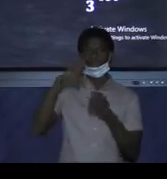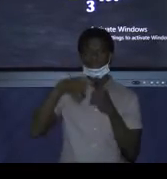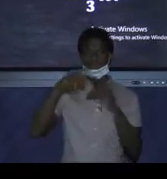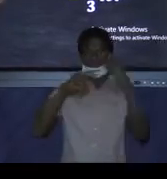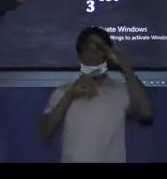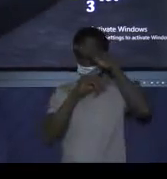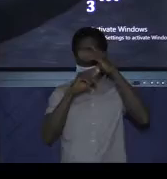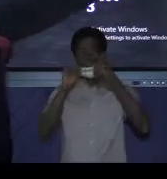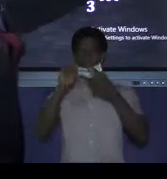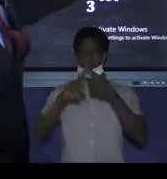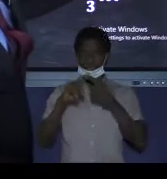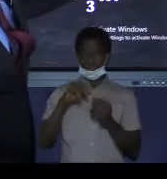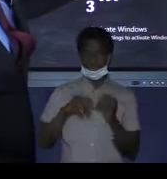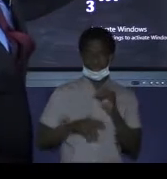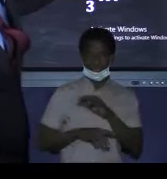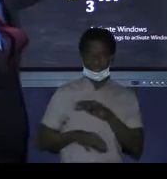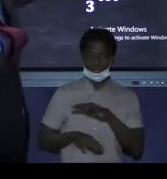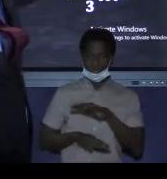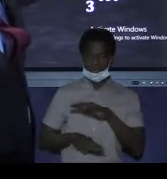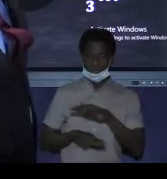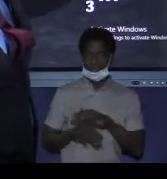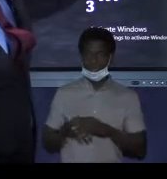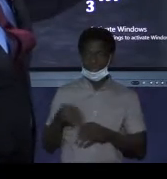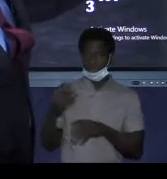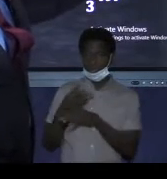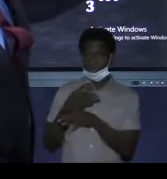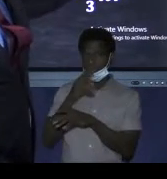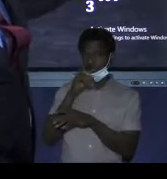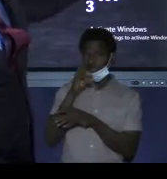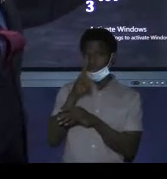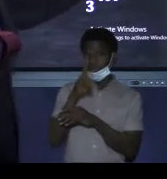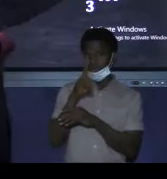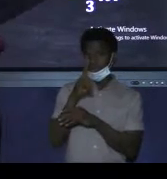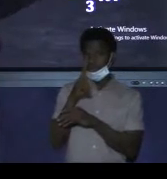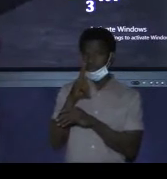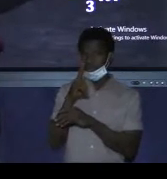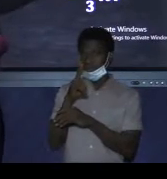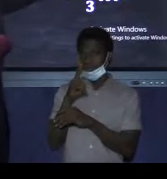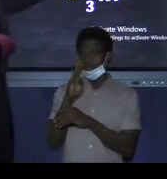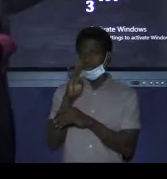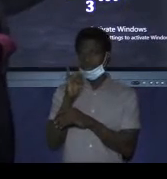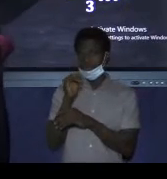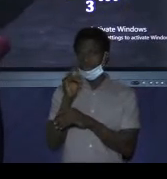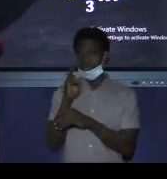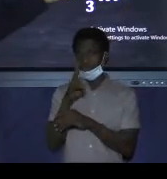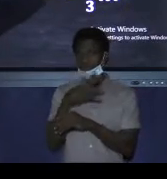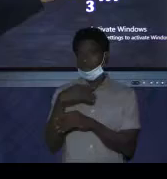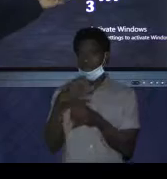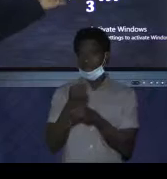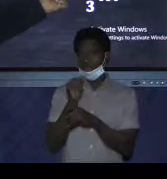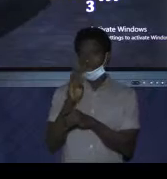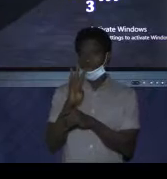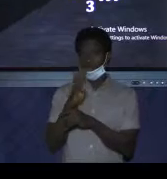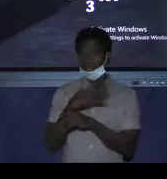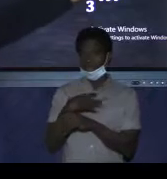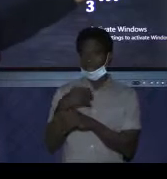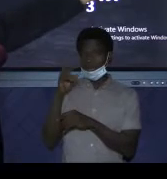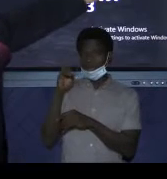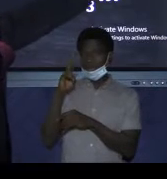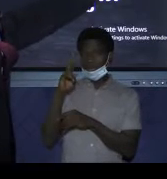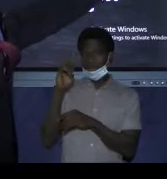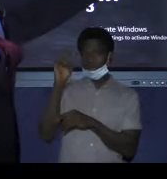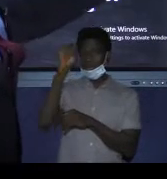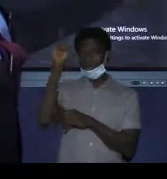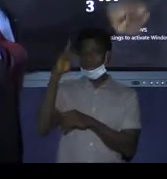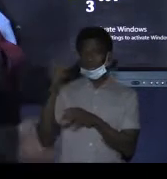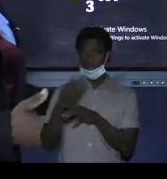that's the height. So multiplying height, 2 radius instead of the height, we can now multiply 2 by 2 and we'll get 4. Then